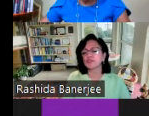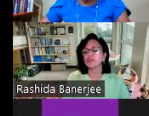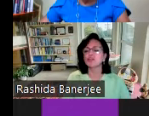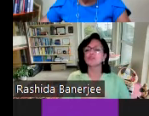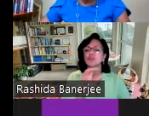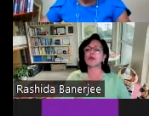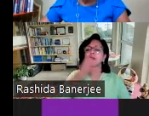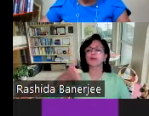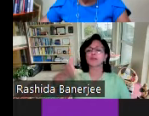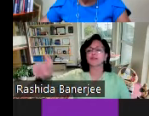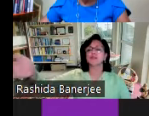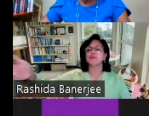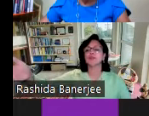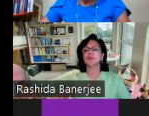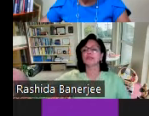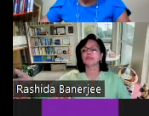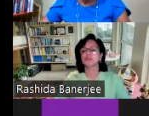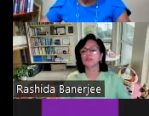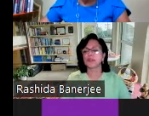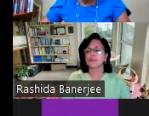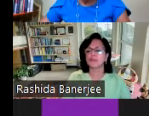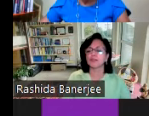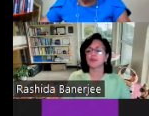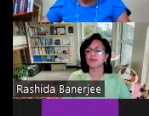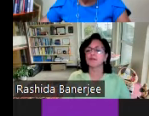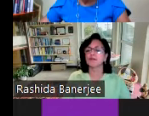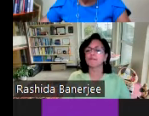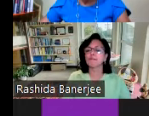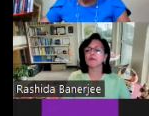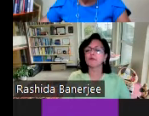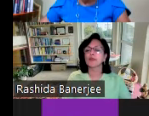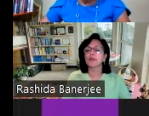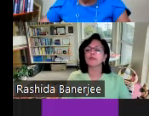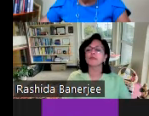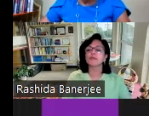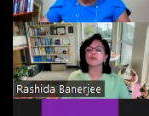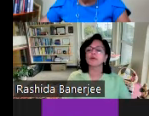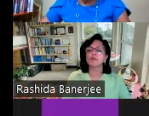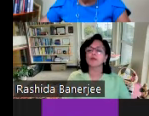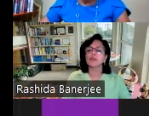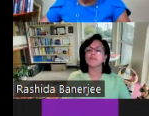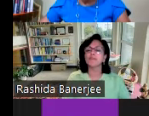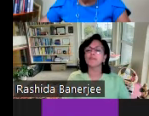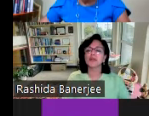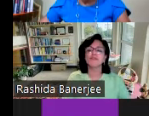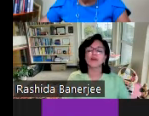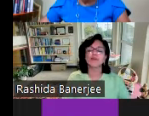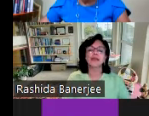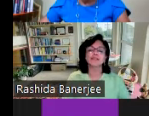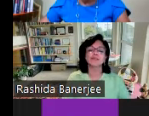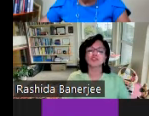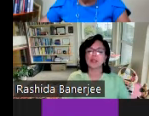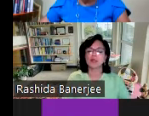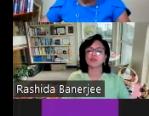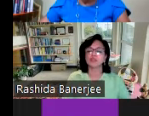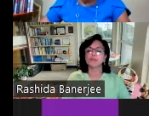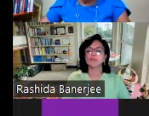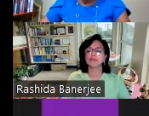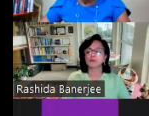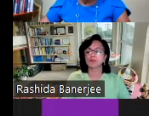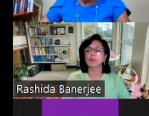child is not doing well, but we are doing these things to help my child. Okay, so give the family as much language